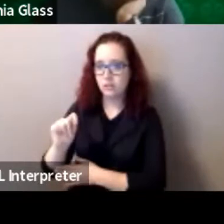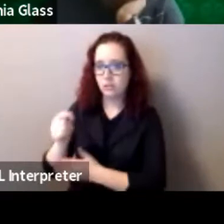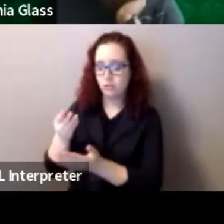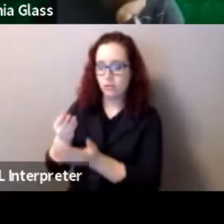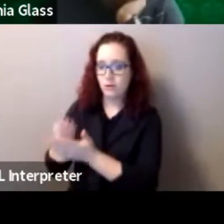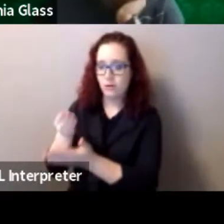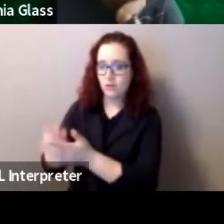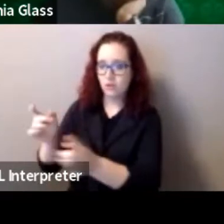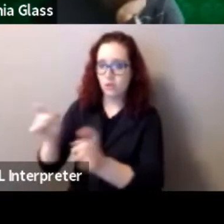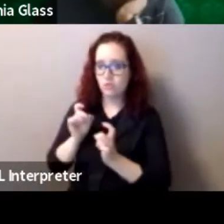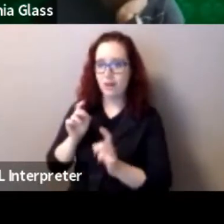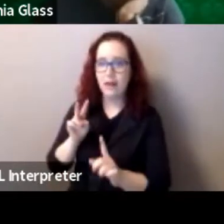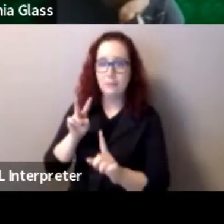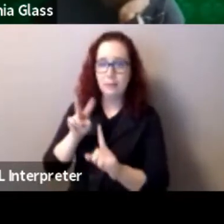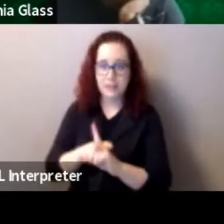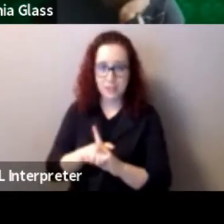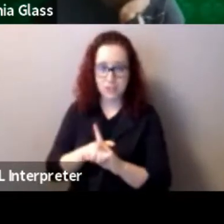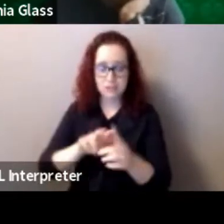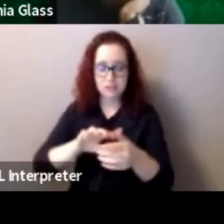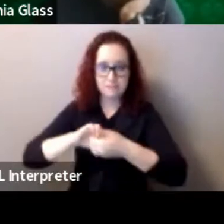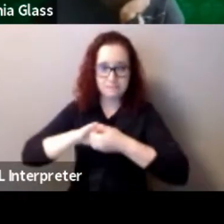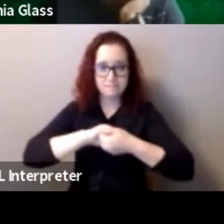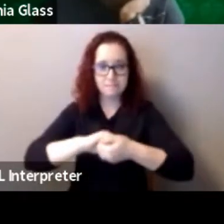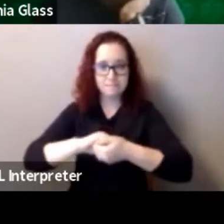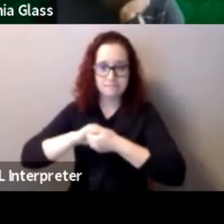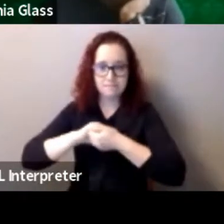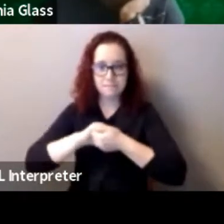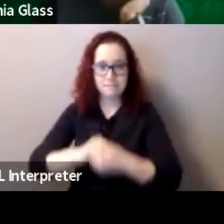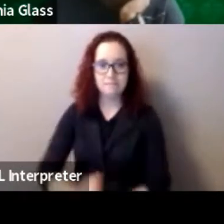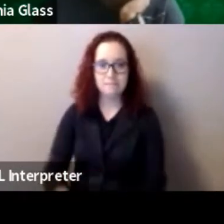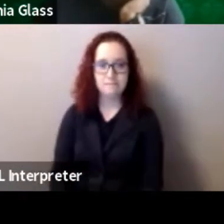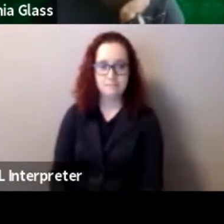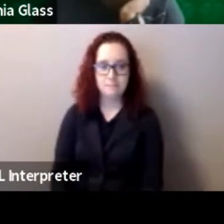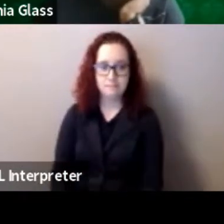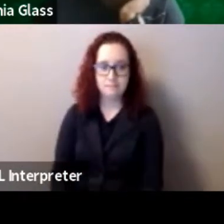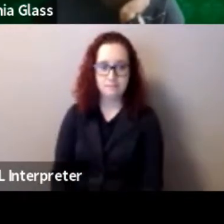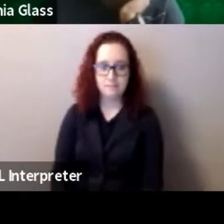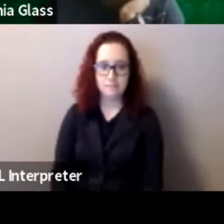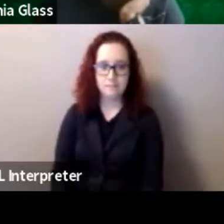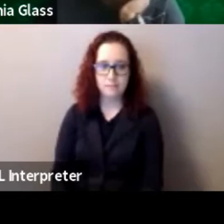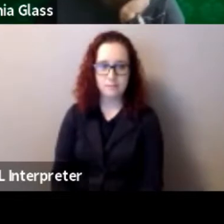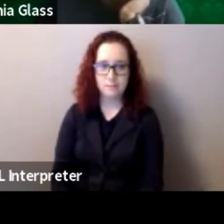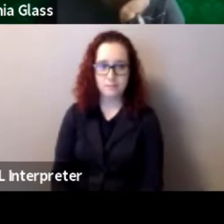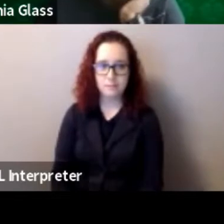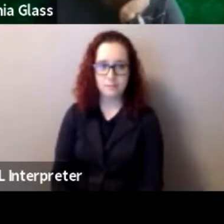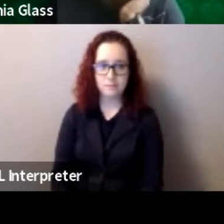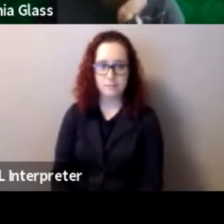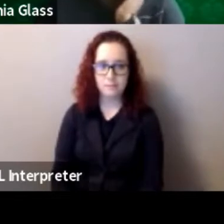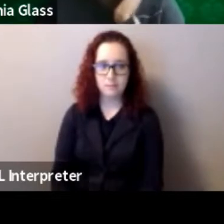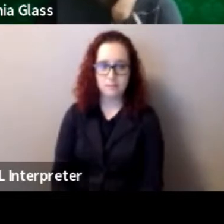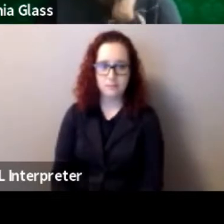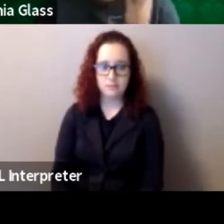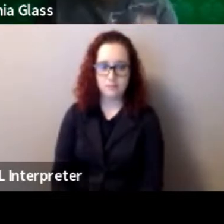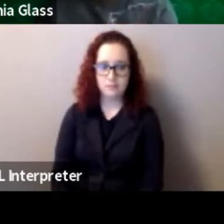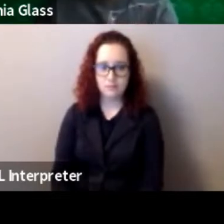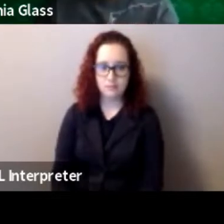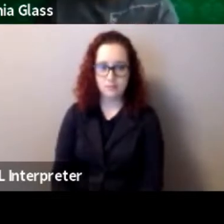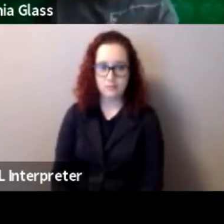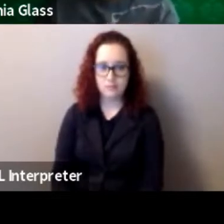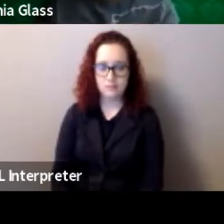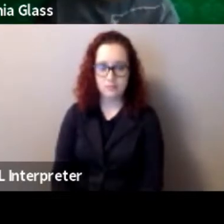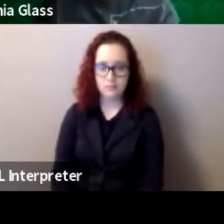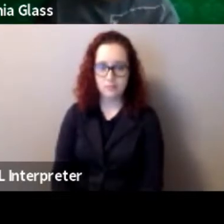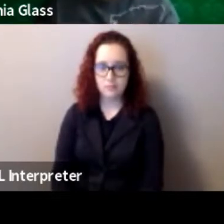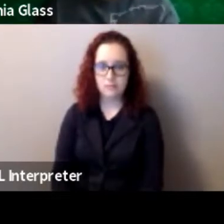group with others. And then at the annual meeting together,